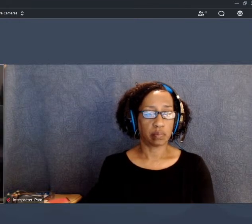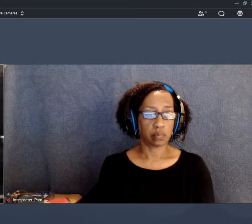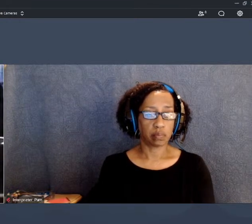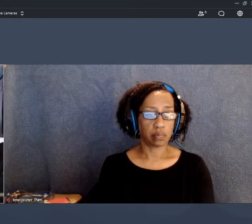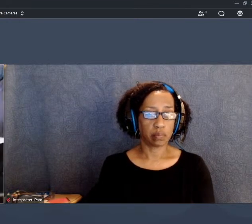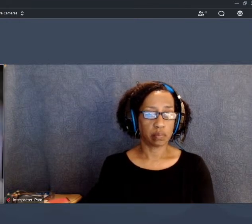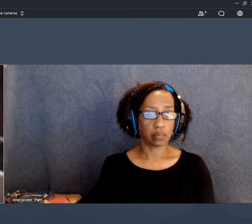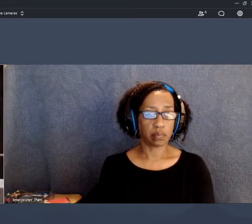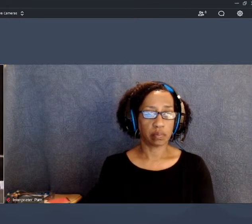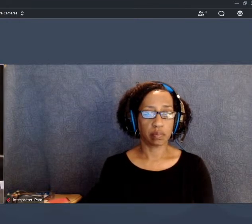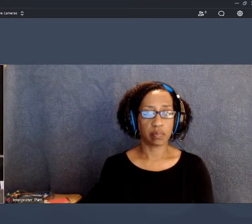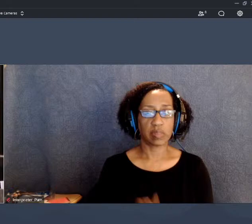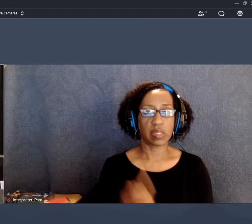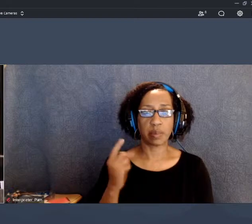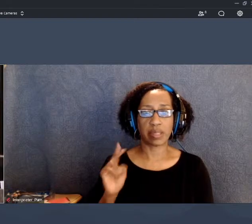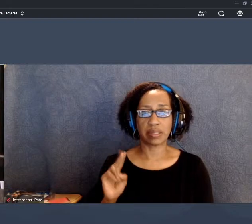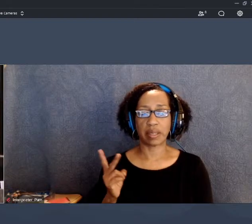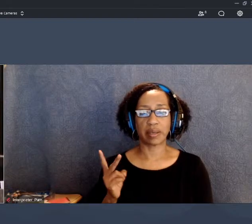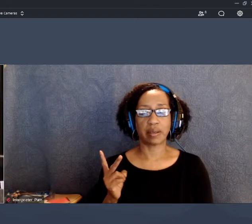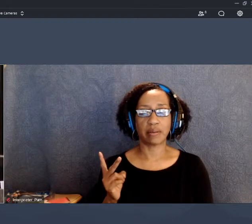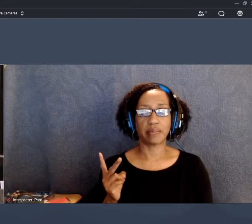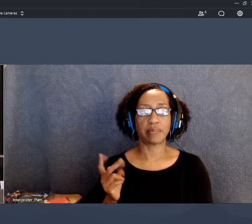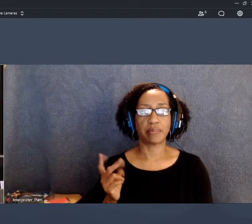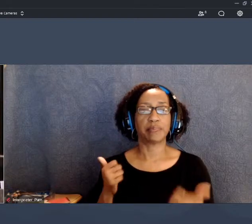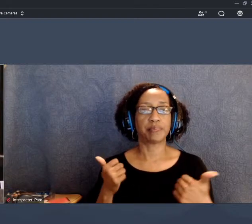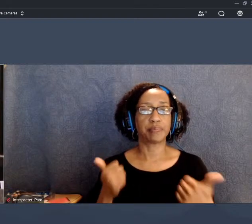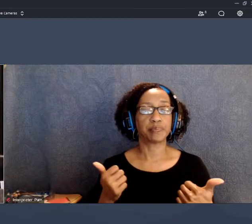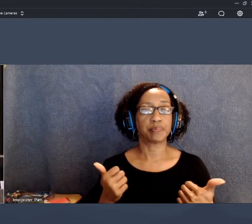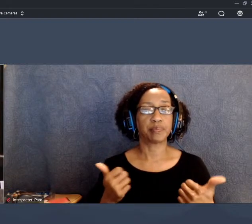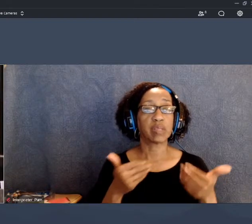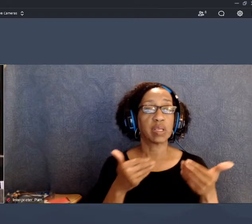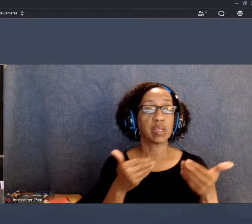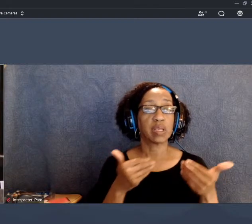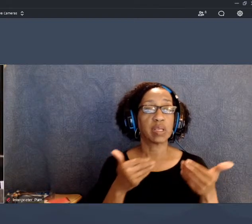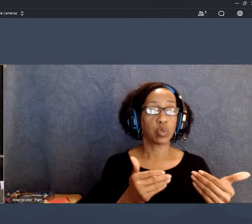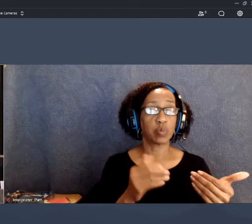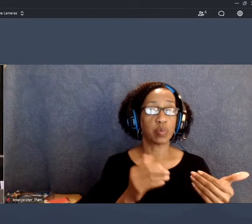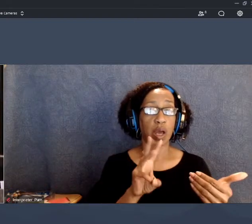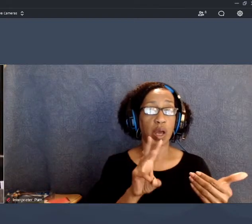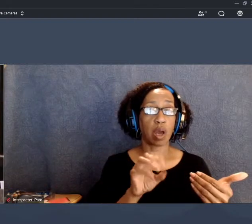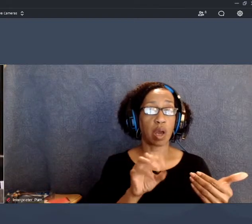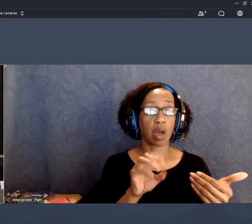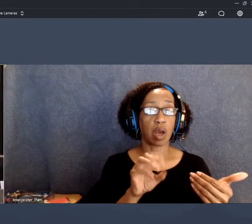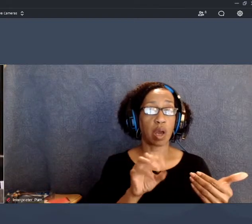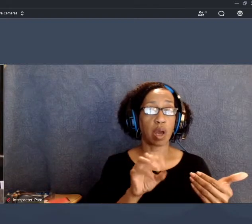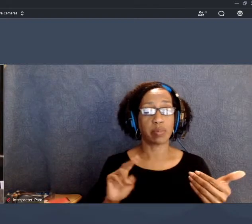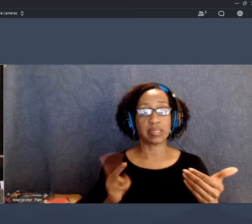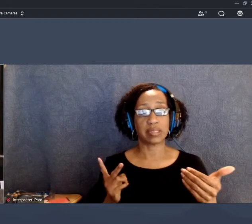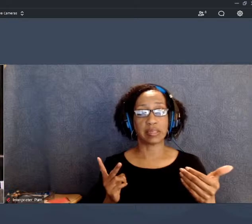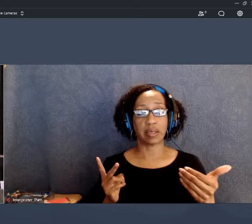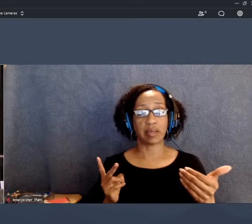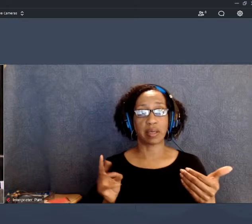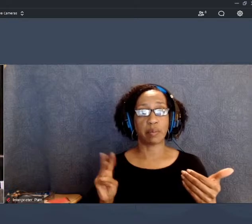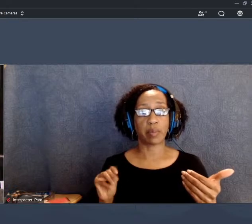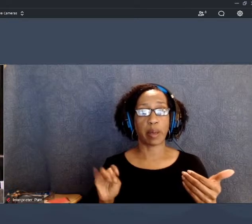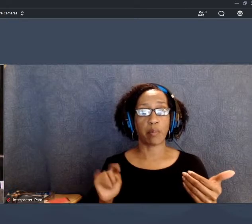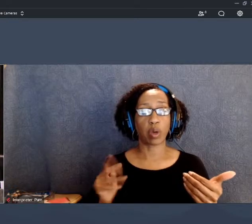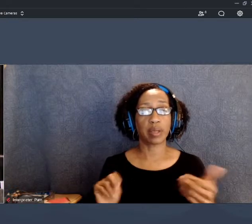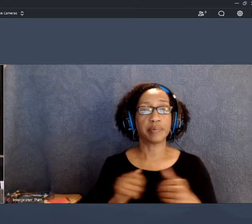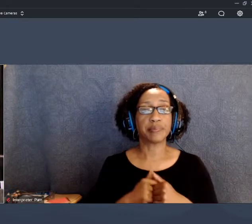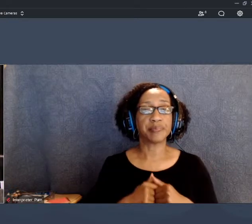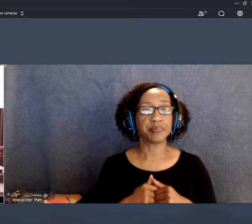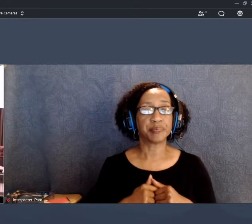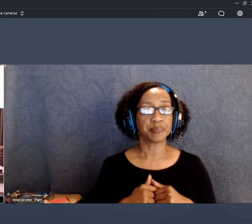Somebody second it. There we go. All right, it's been moved by Councilman Warren, seconded by Councilman Morgan.